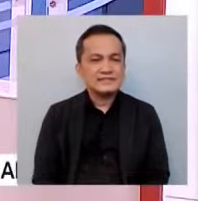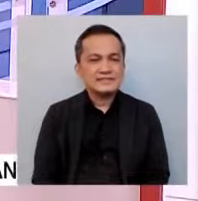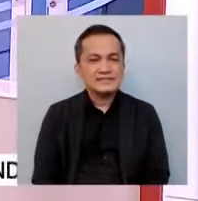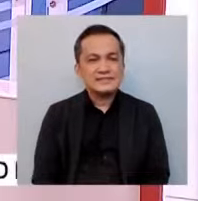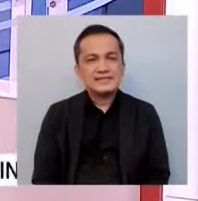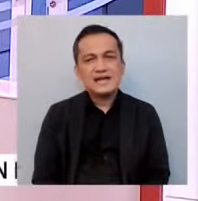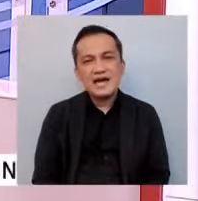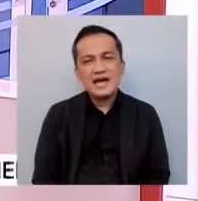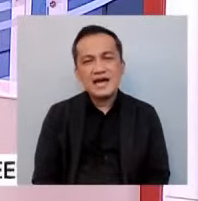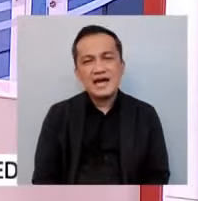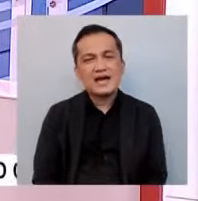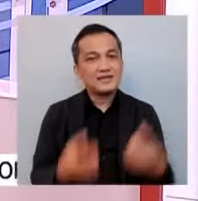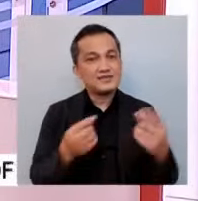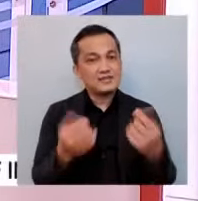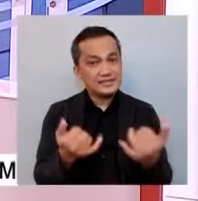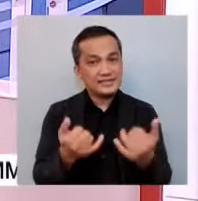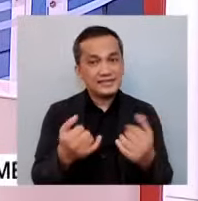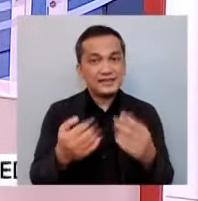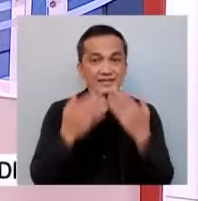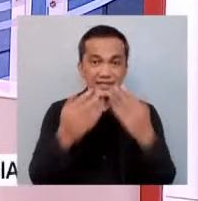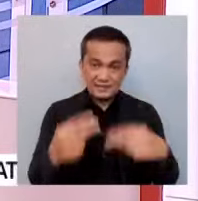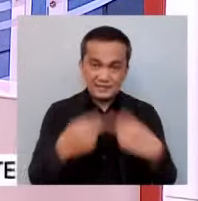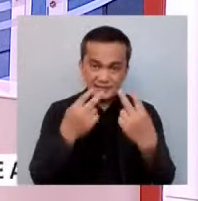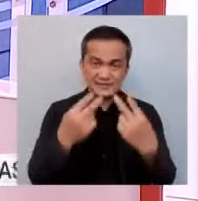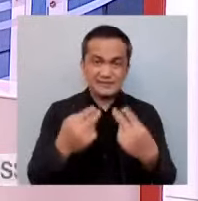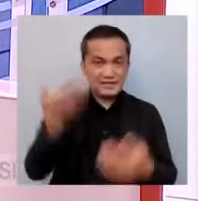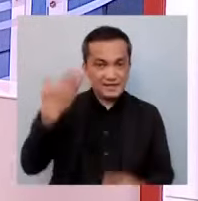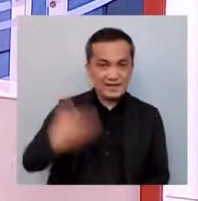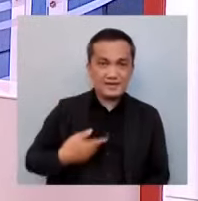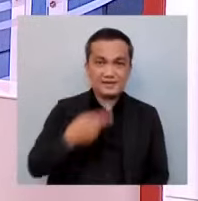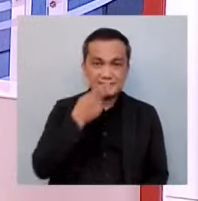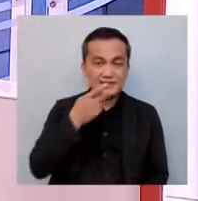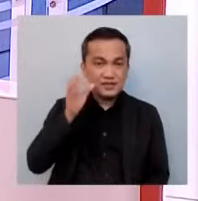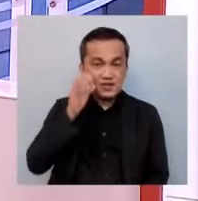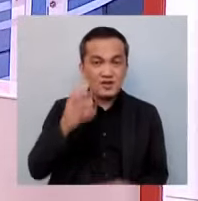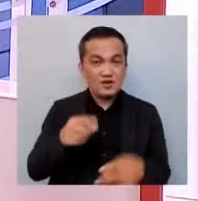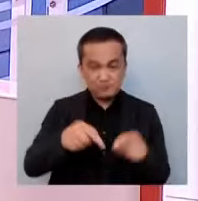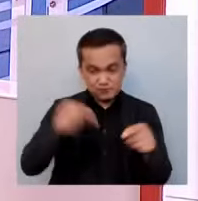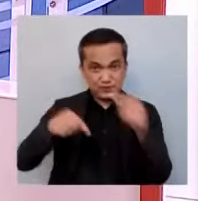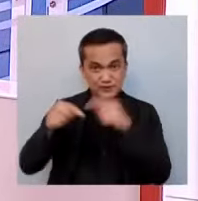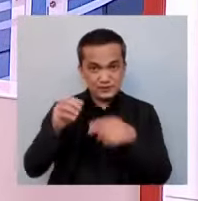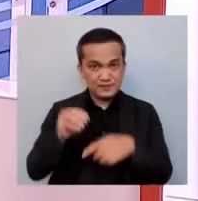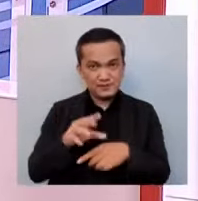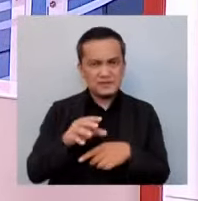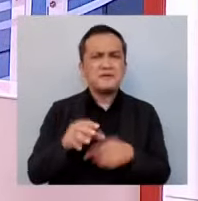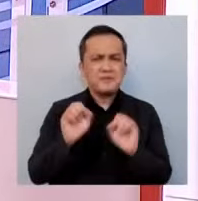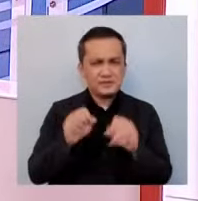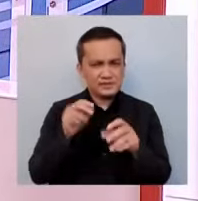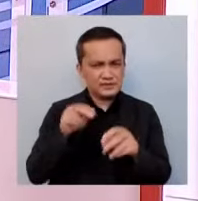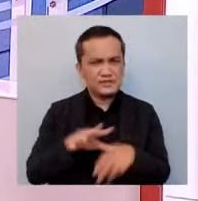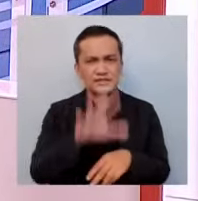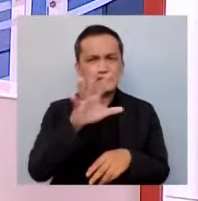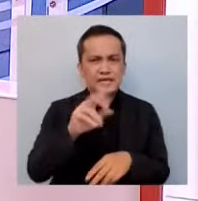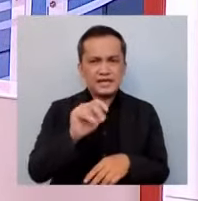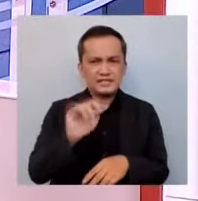And that'll do it for today. Thanks for joining us. I'm Carmina Consentino. If you want to revisit today's episode, you can play back this newscast on ANC's